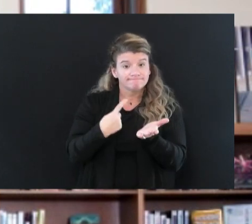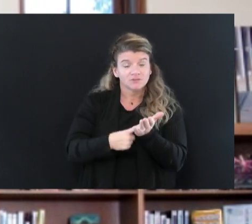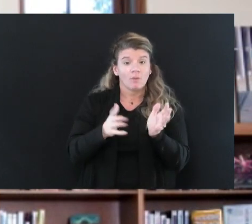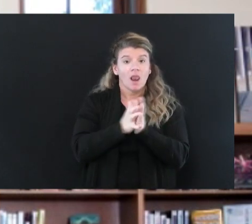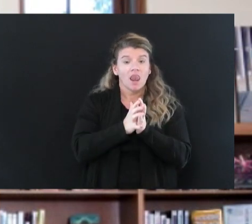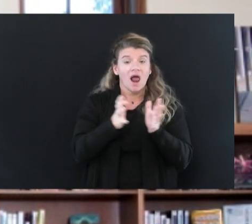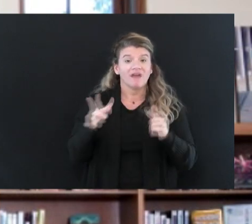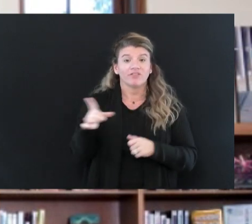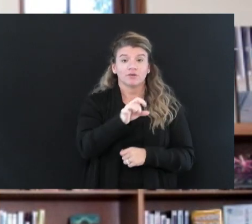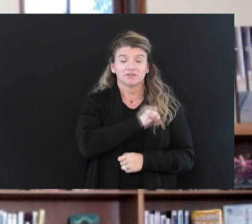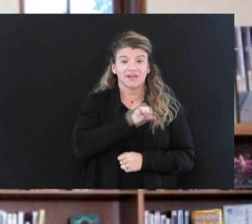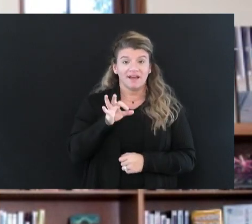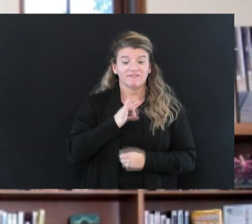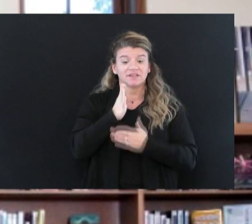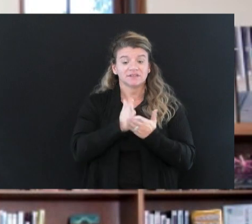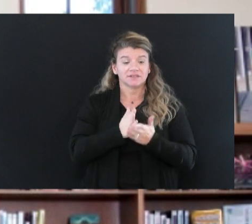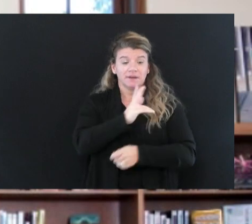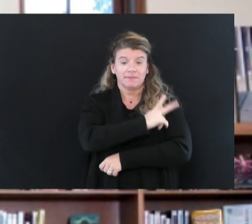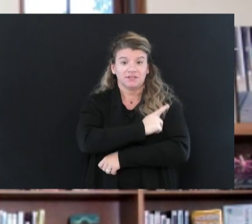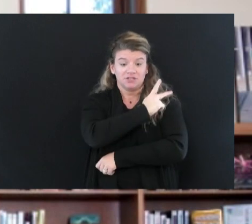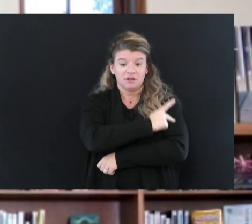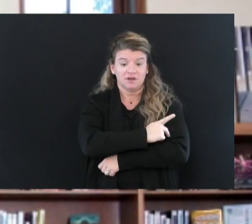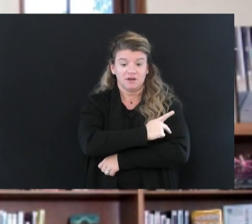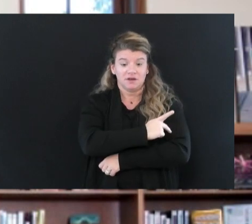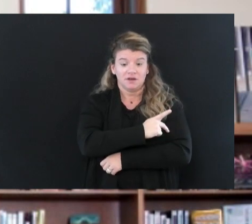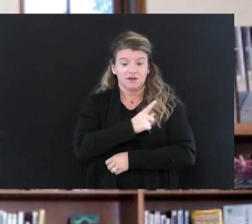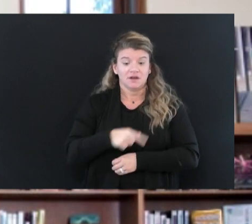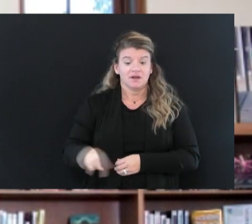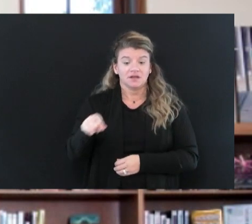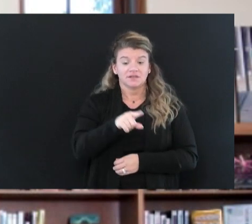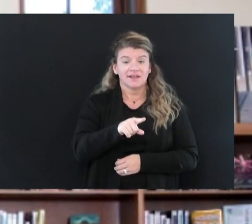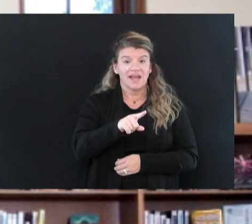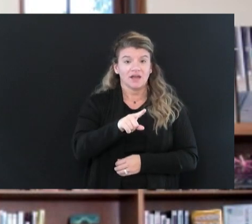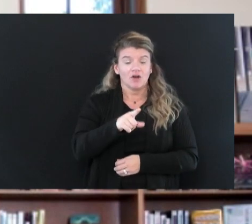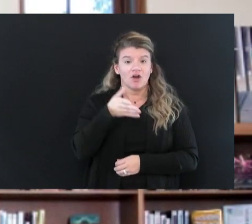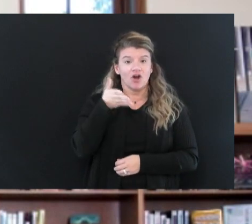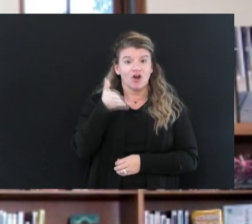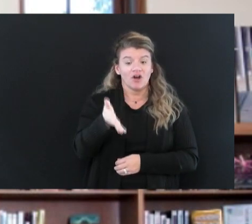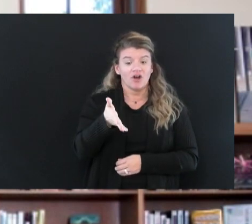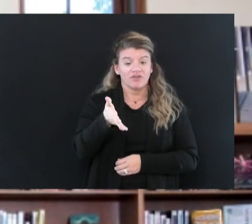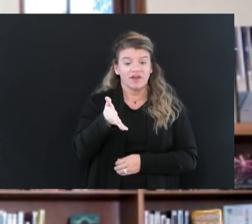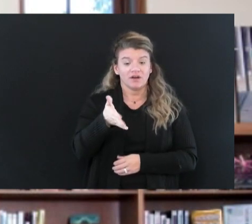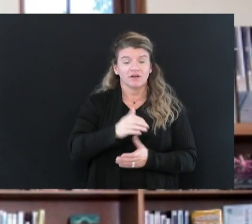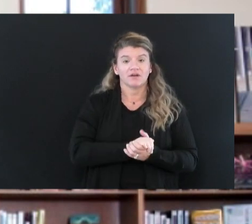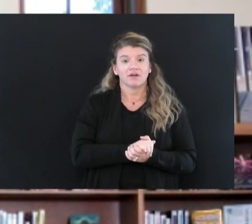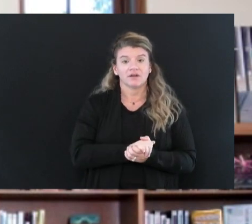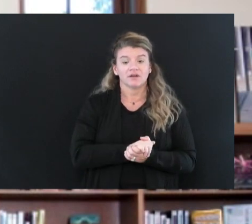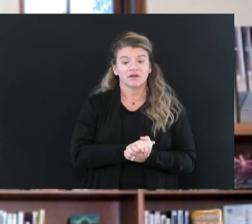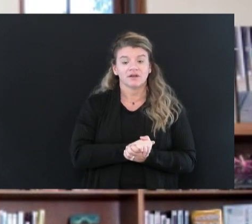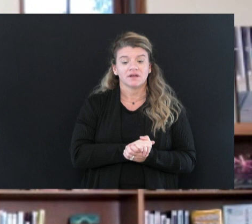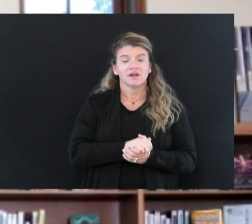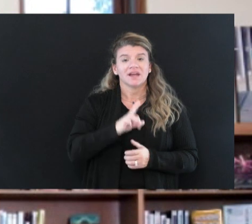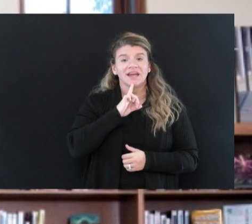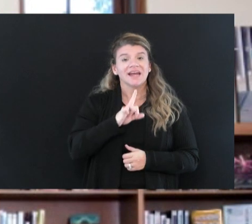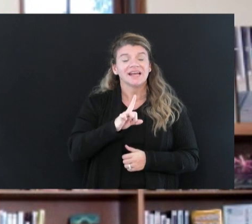patients because they are ambulatory around there at the facility. But it's a very large facility. They have close